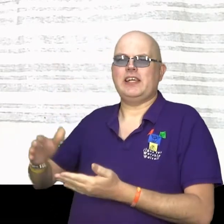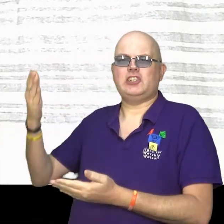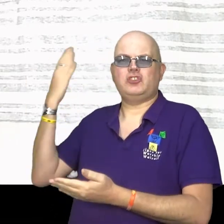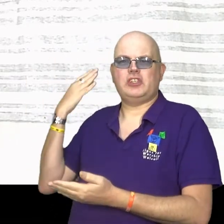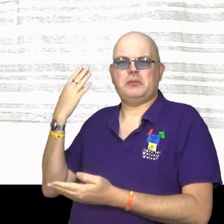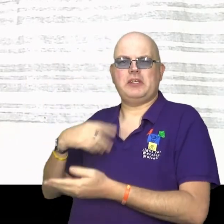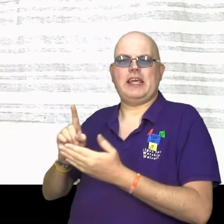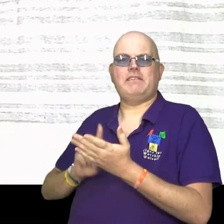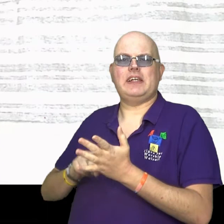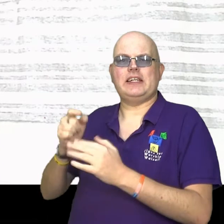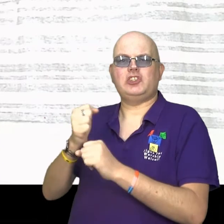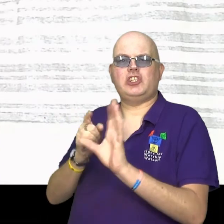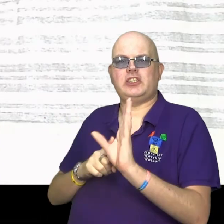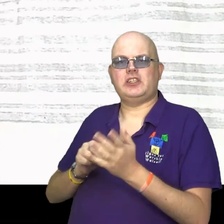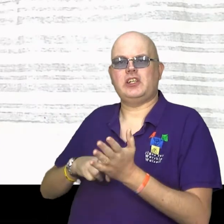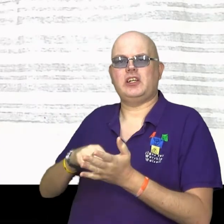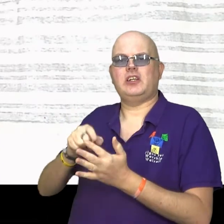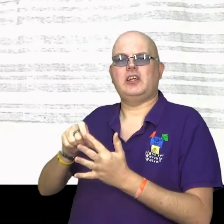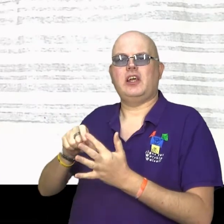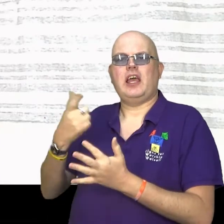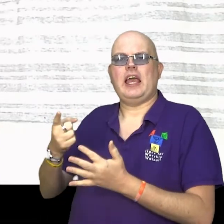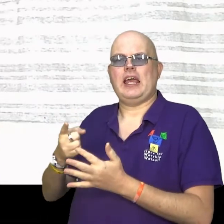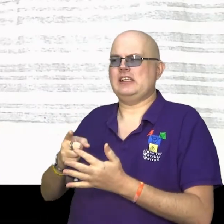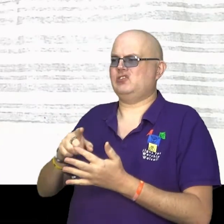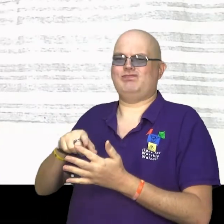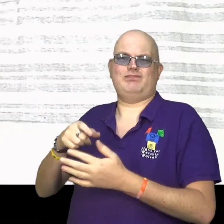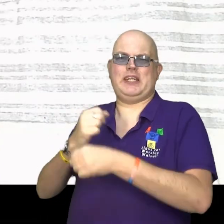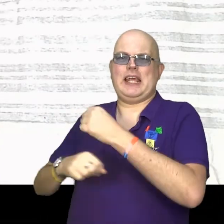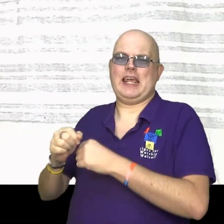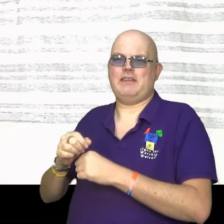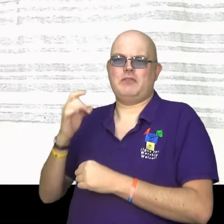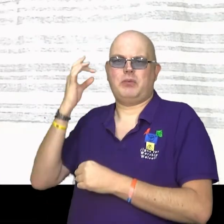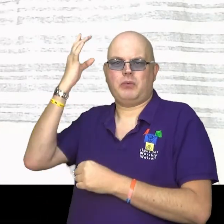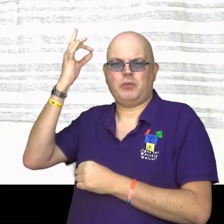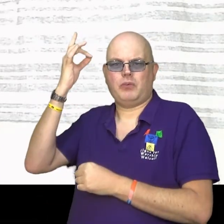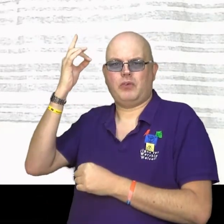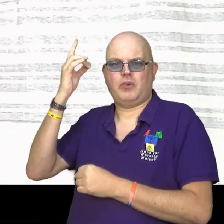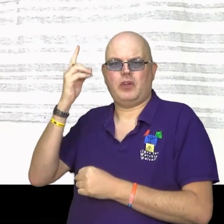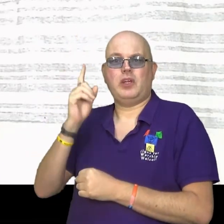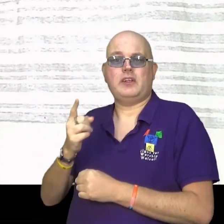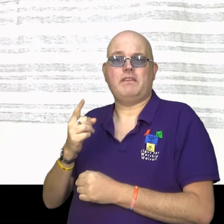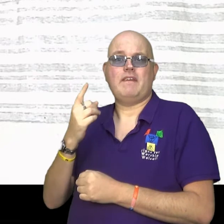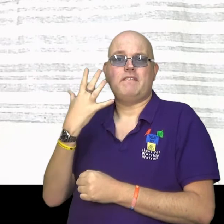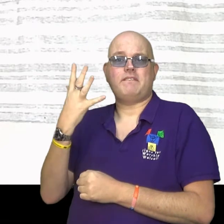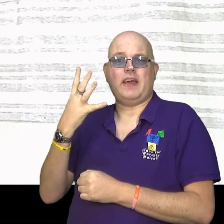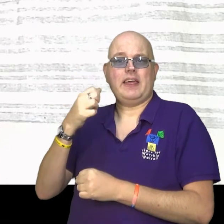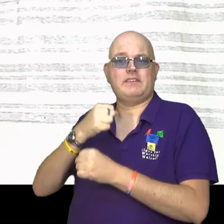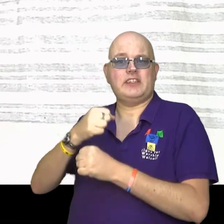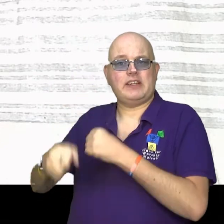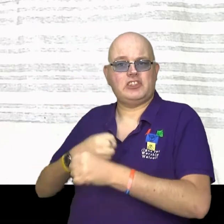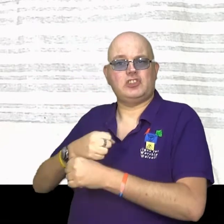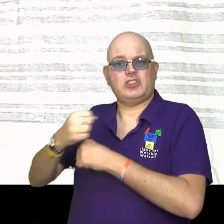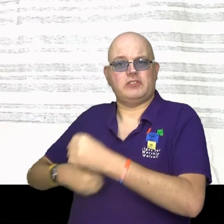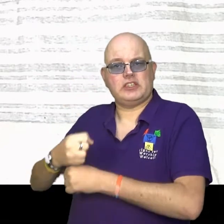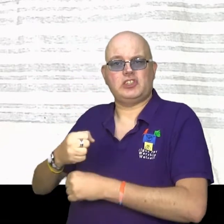became legend, legend became myth, and for 5 generations of kings, Daniel and the one true God